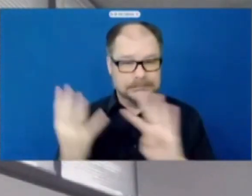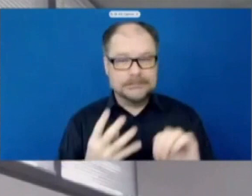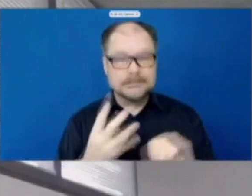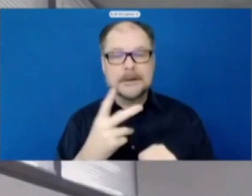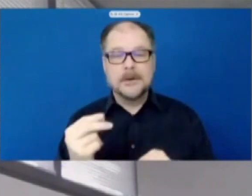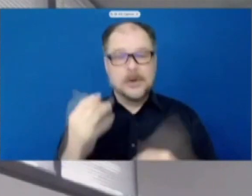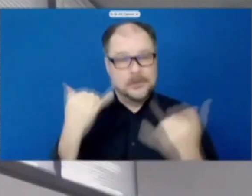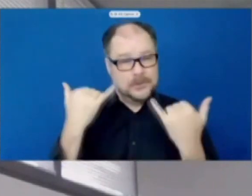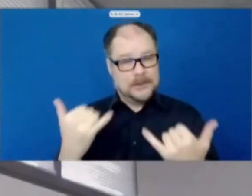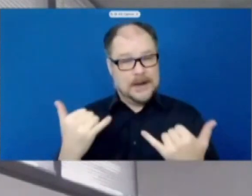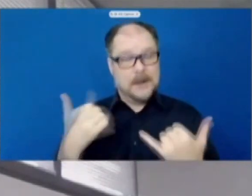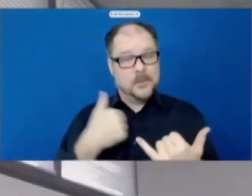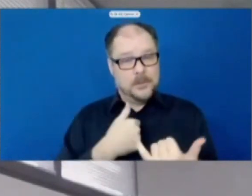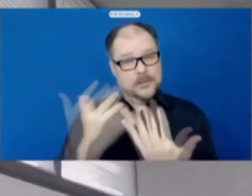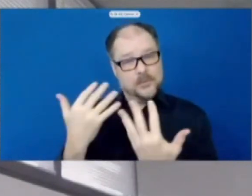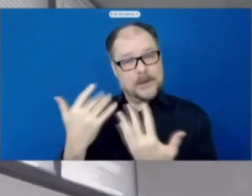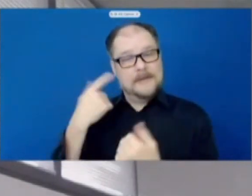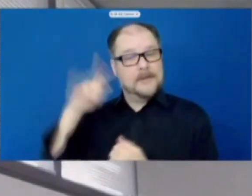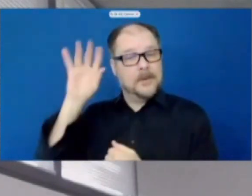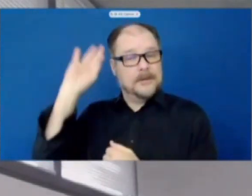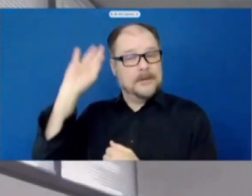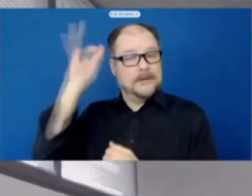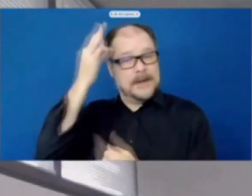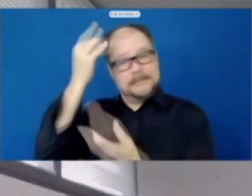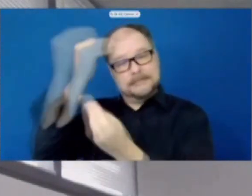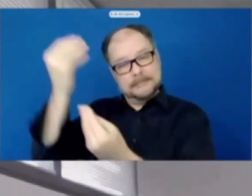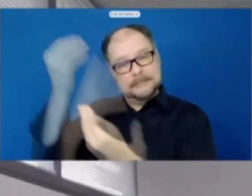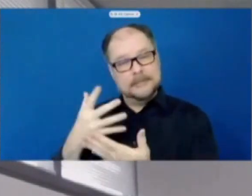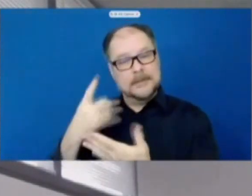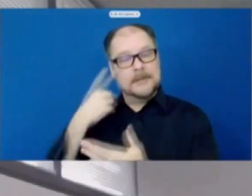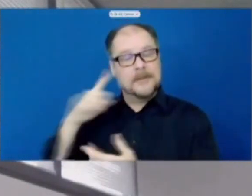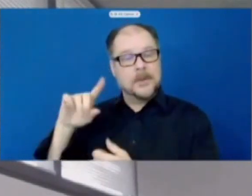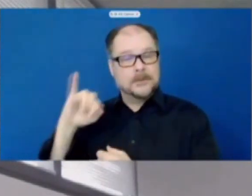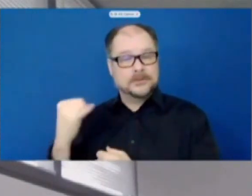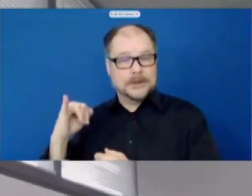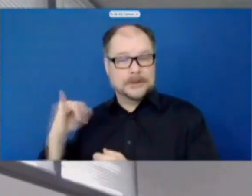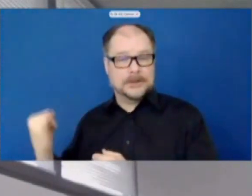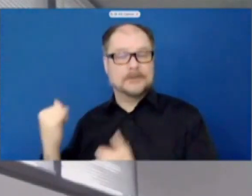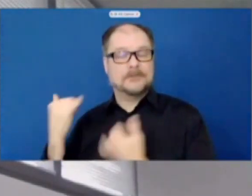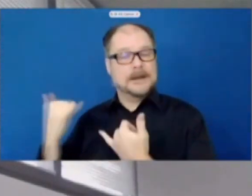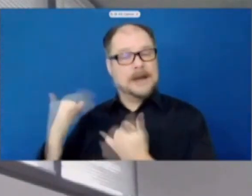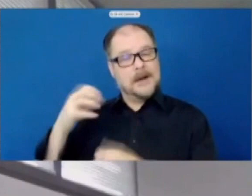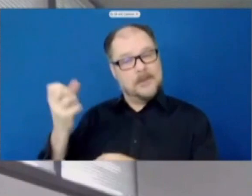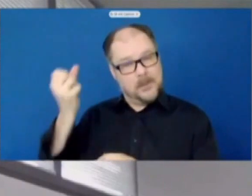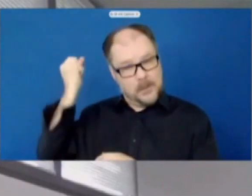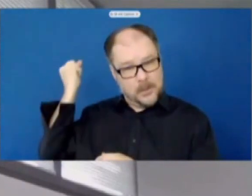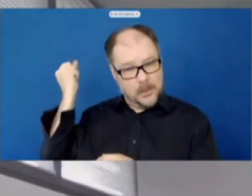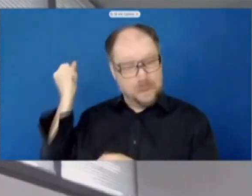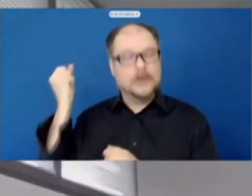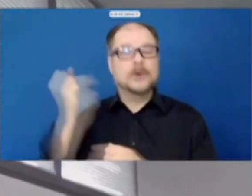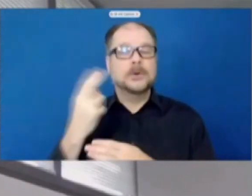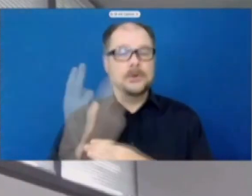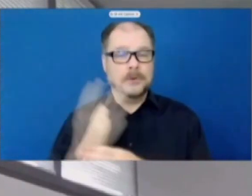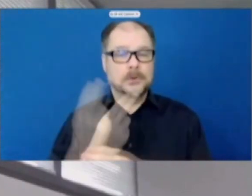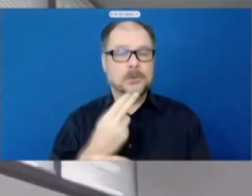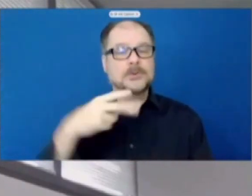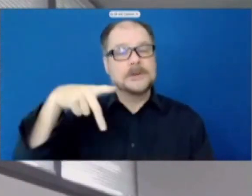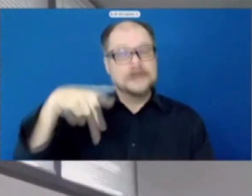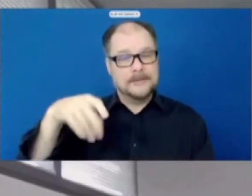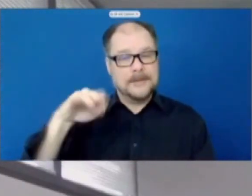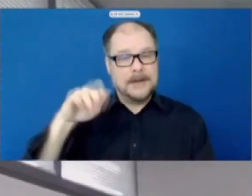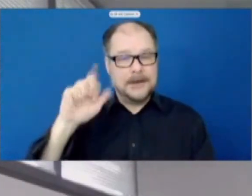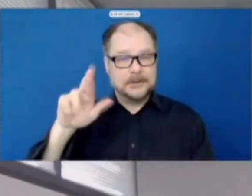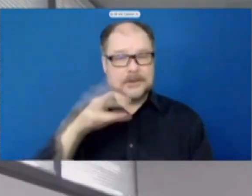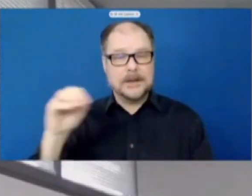state level, we will shift to using those 2-dose vaccines in places where we may have used the 1, but we'll continue to reassess that as